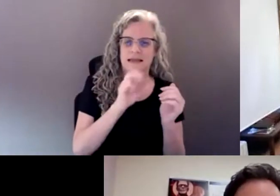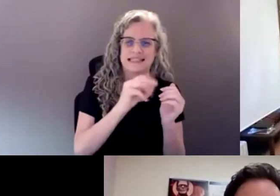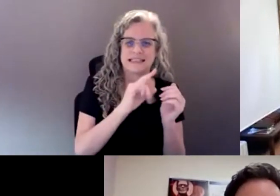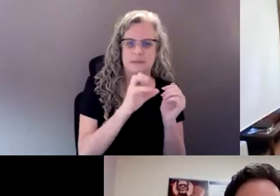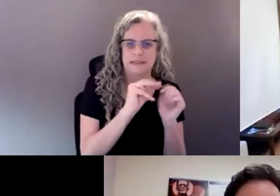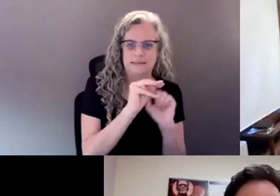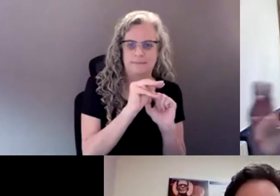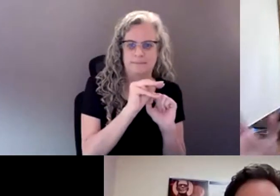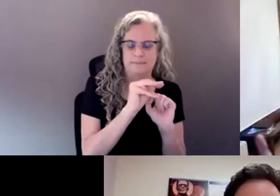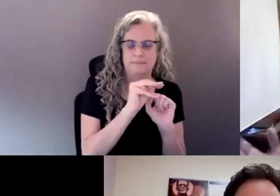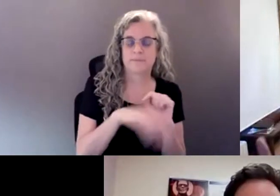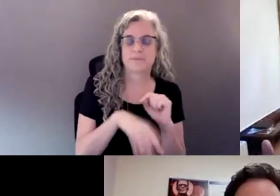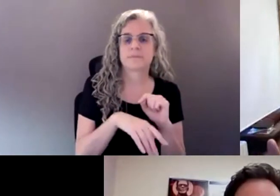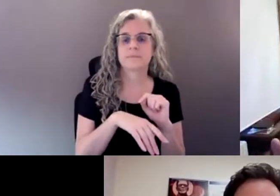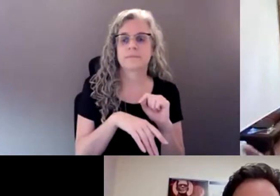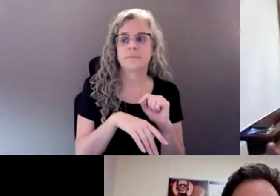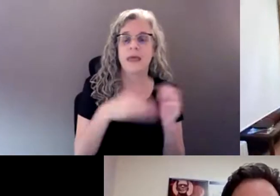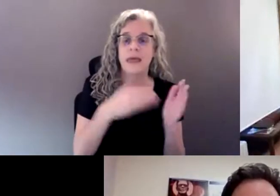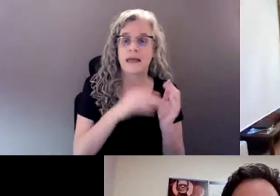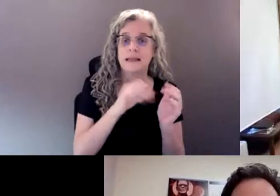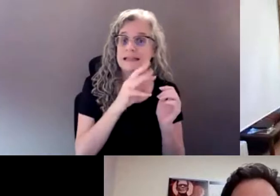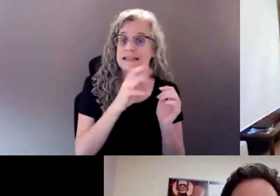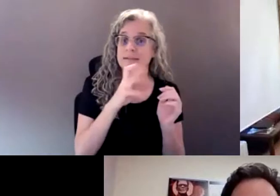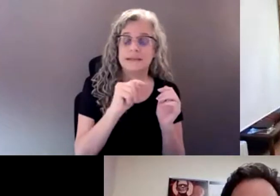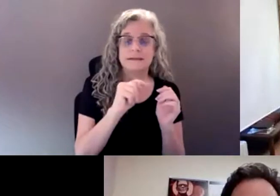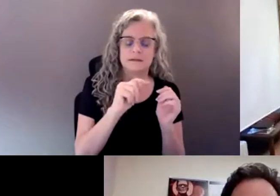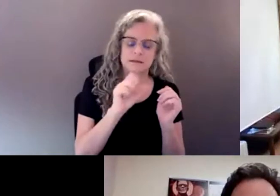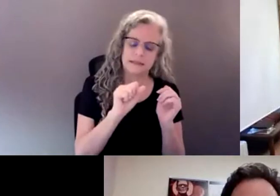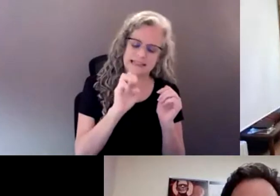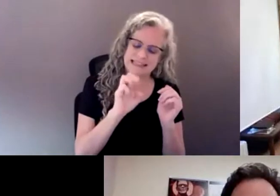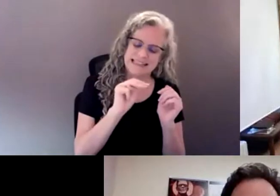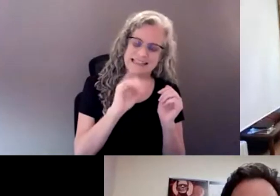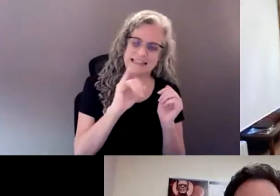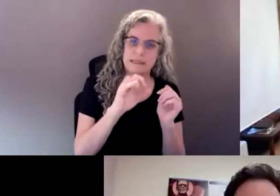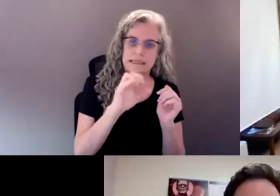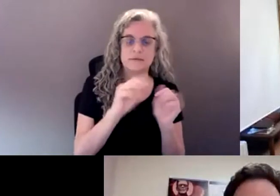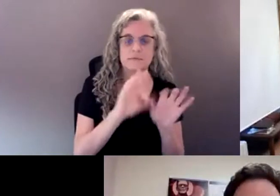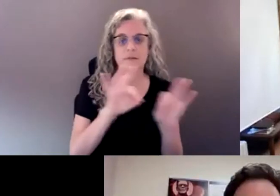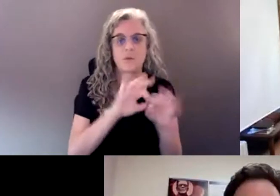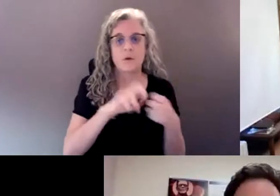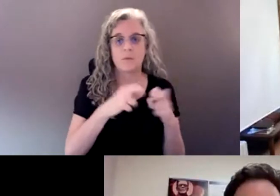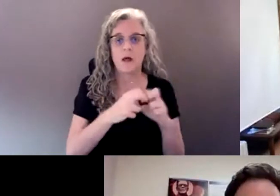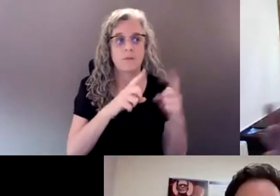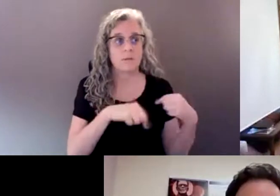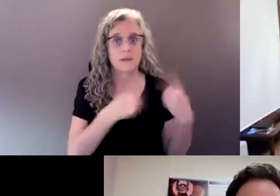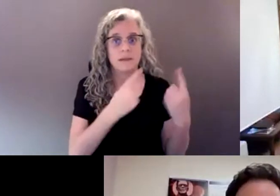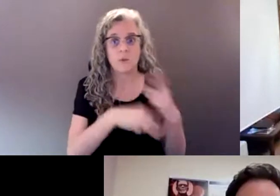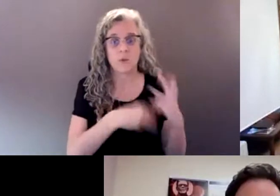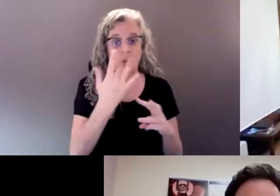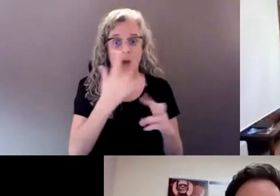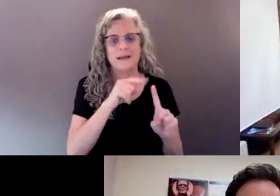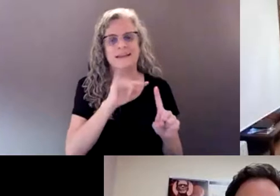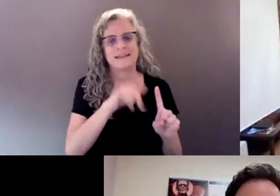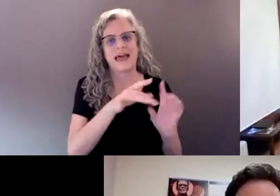an important problem to the history of the world is because it has been a kind of linchpin on which anti-Judaism was